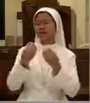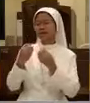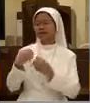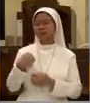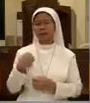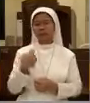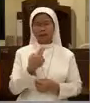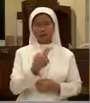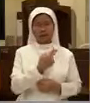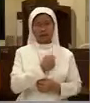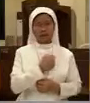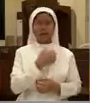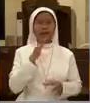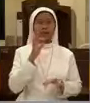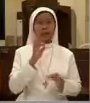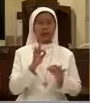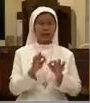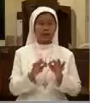in our